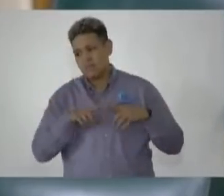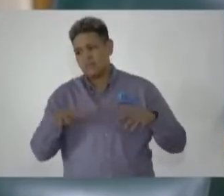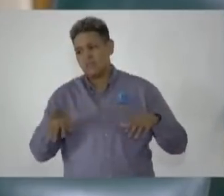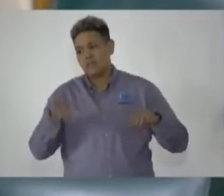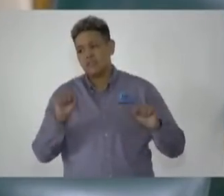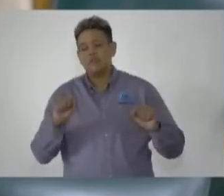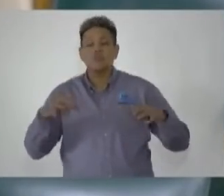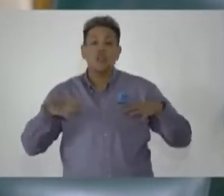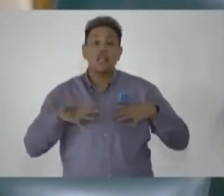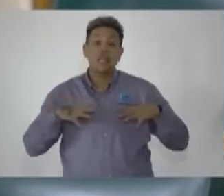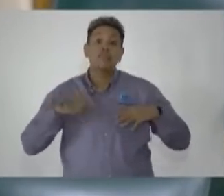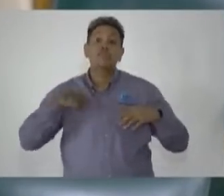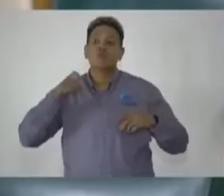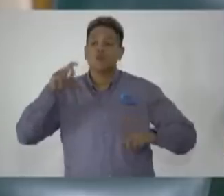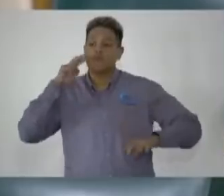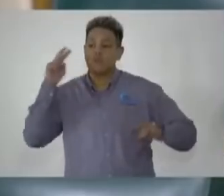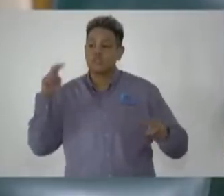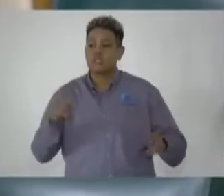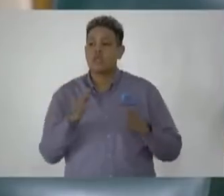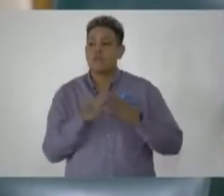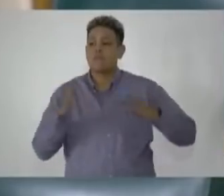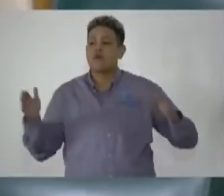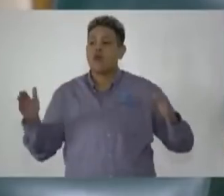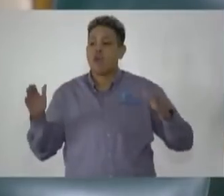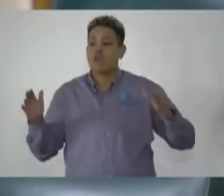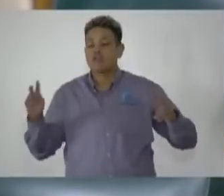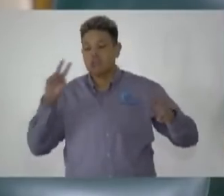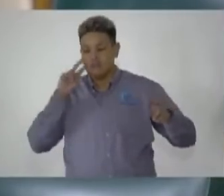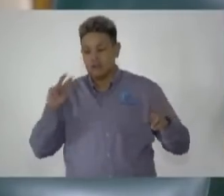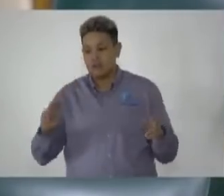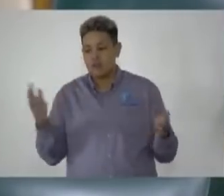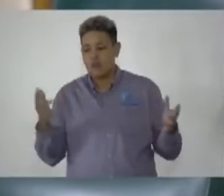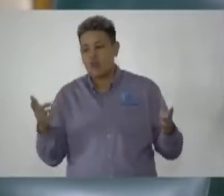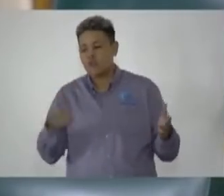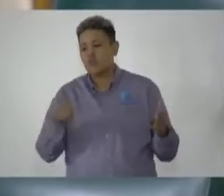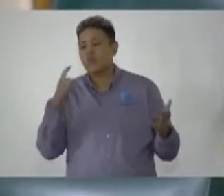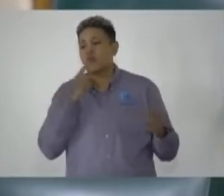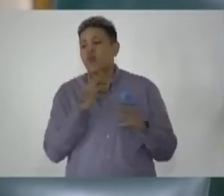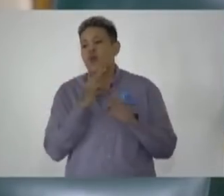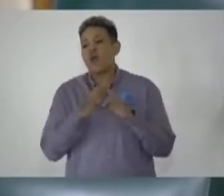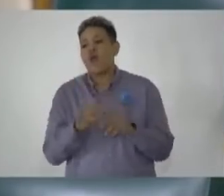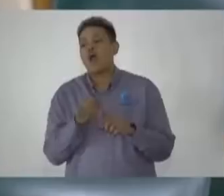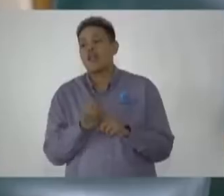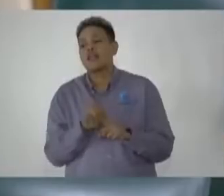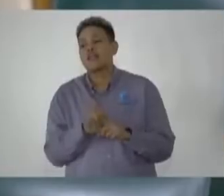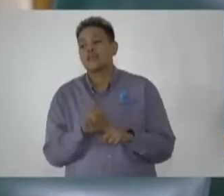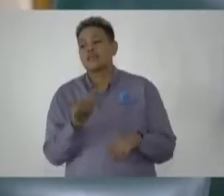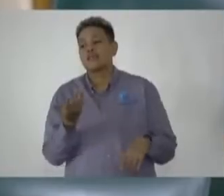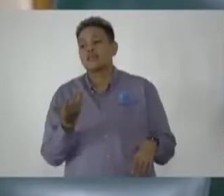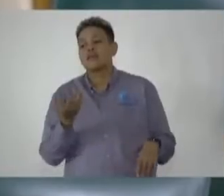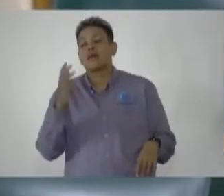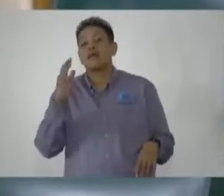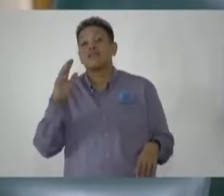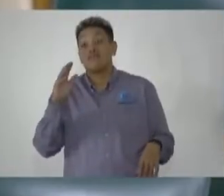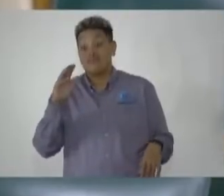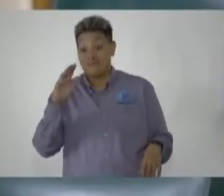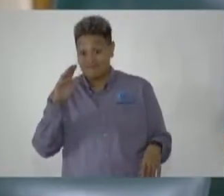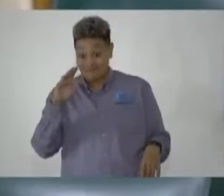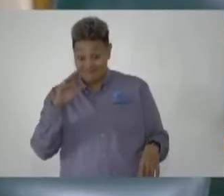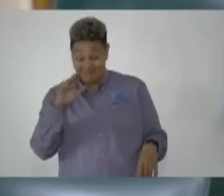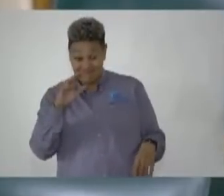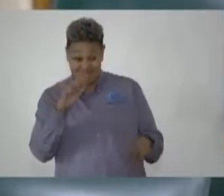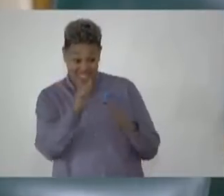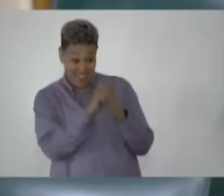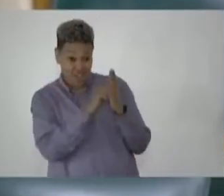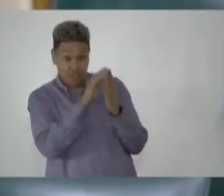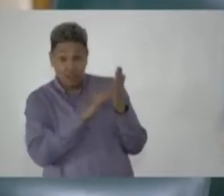leave. And so we must broaden the scope of what you would call the paternalistic agenda. And what